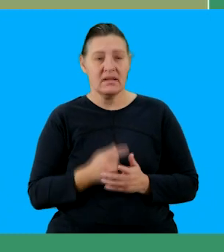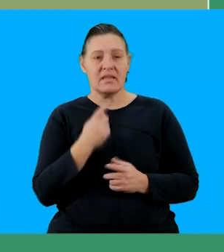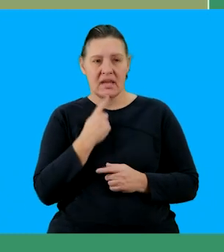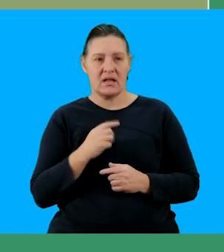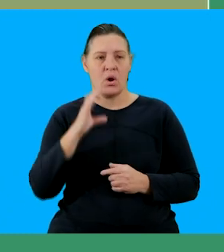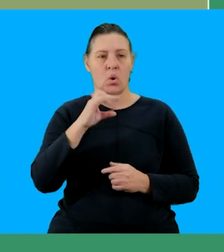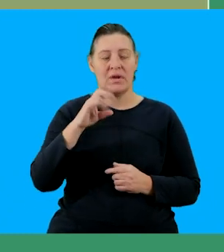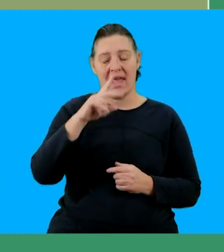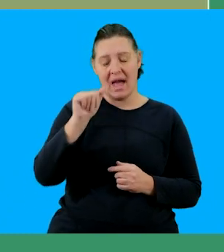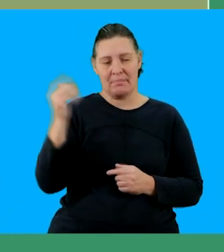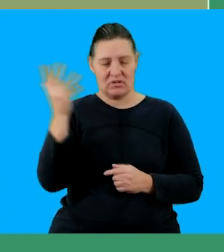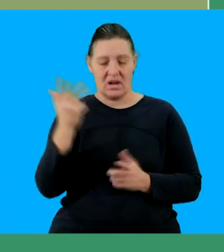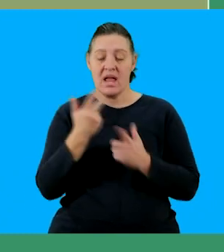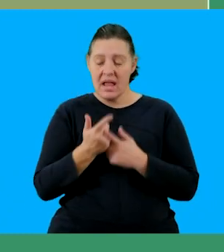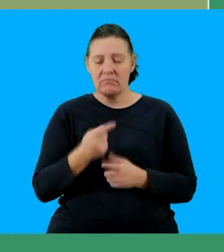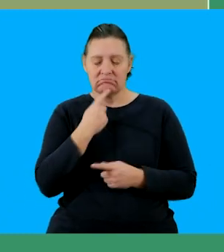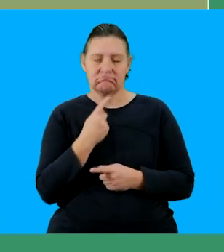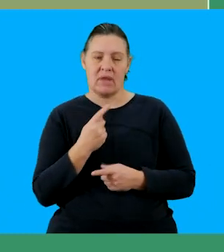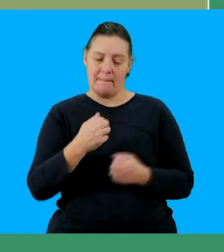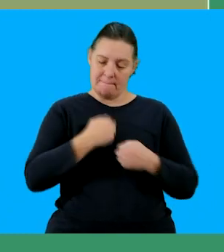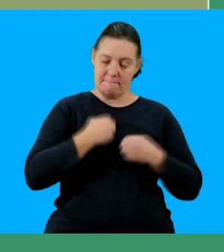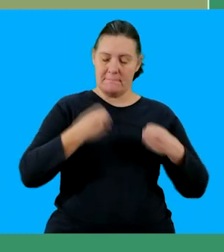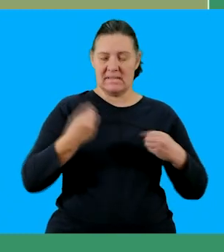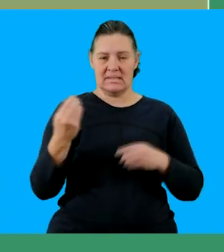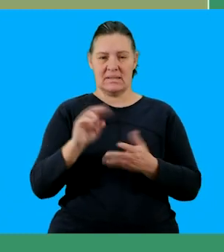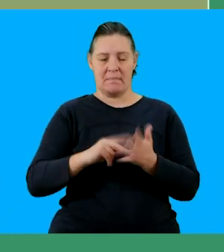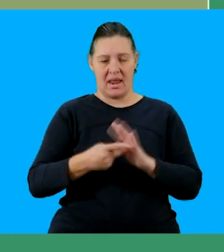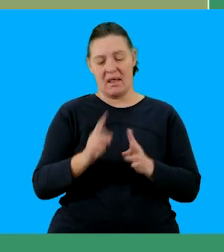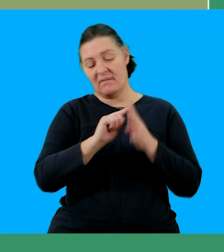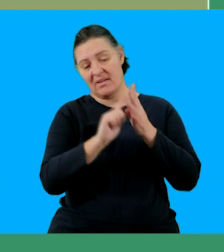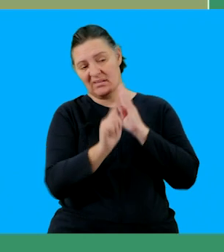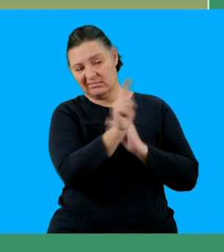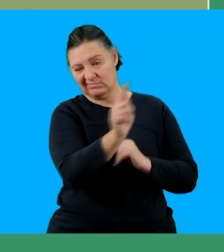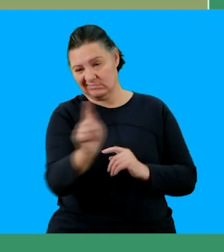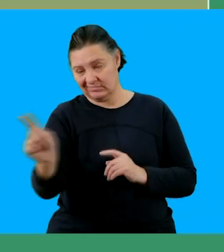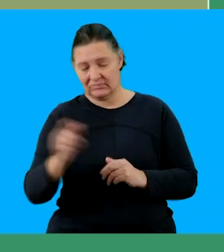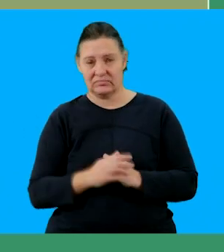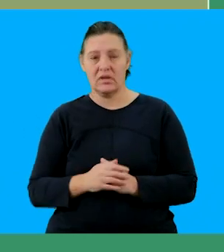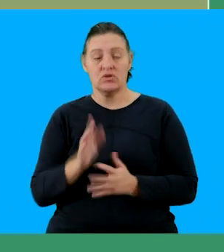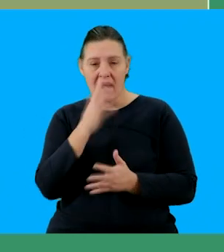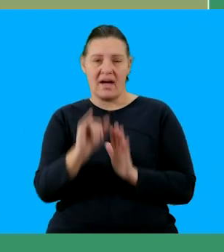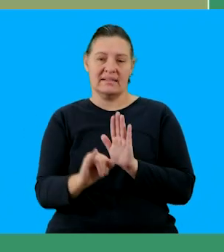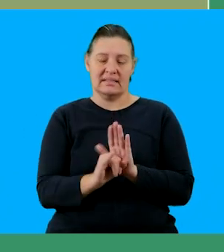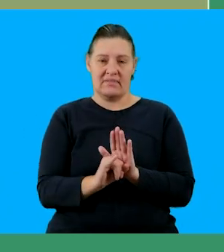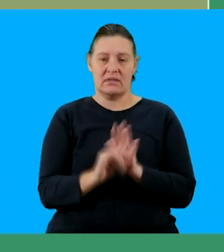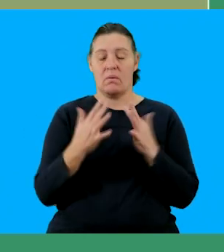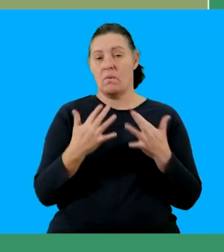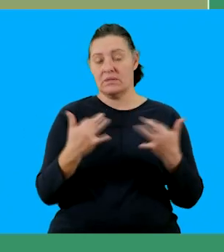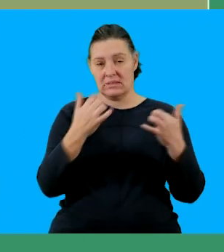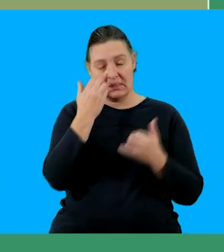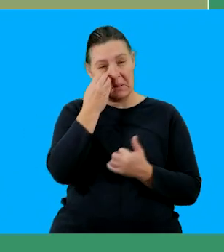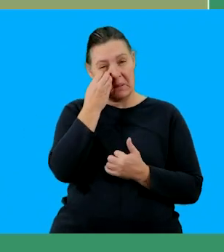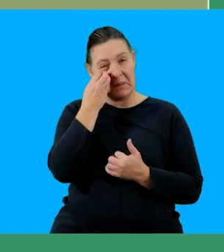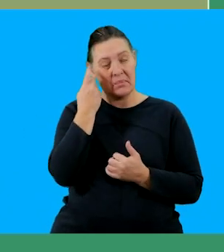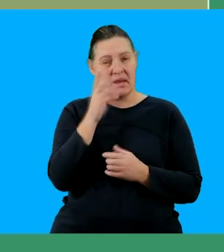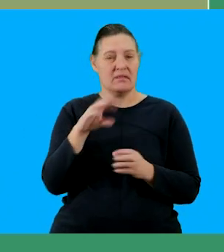Claudia's presentation. Claudia is planning on presenting her business plan to various stakeholders. She has identified her